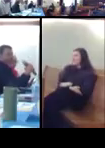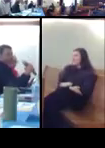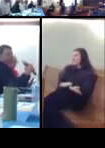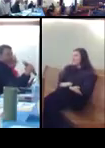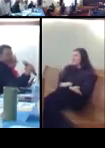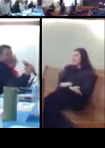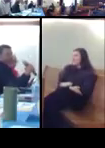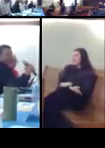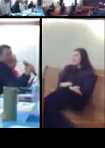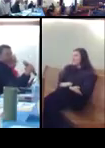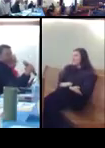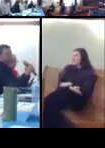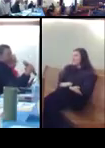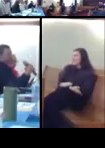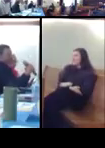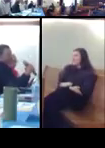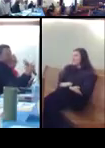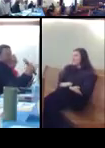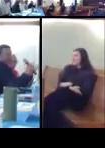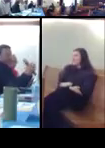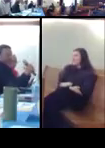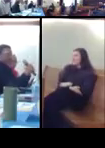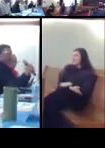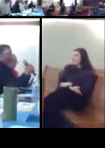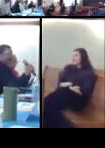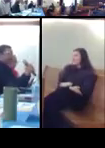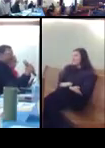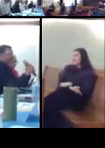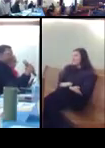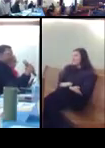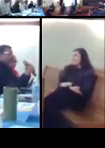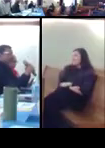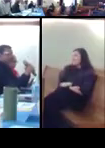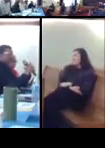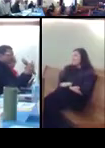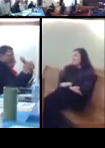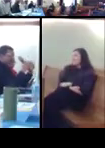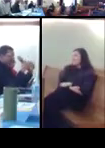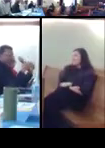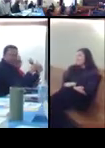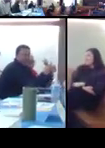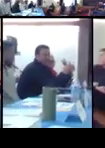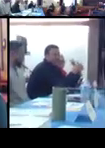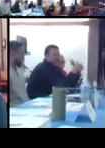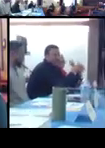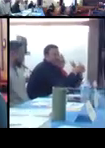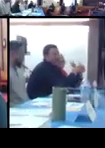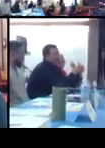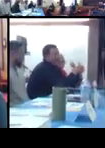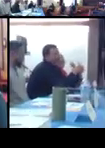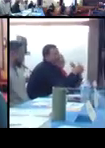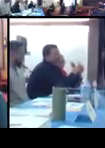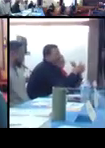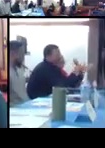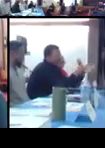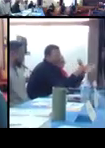in this neighborhood for 62 years in Kingsway. And one of the things though I see is we're